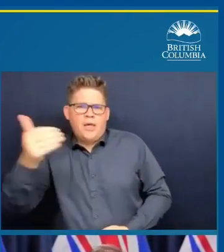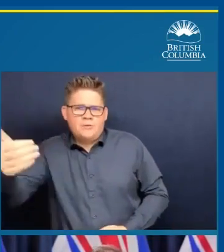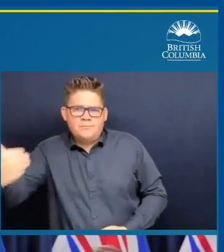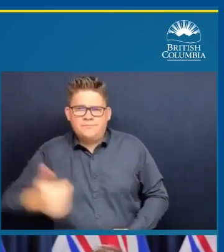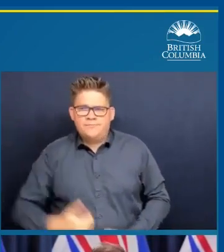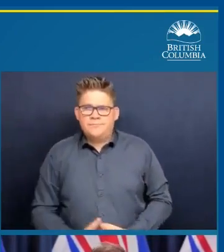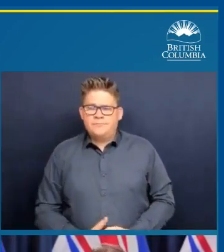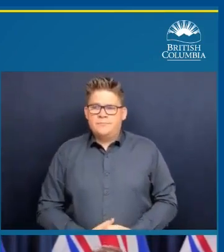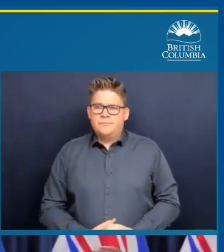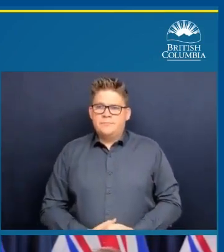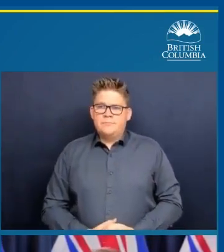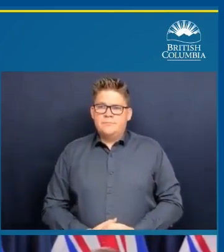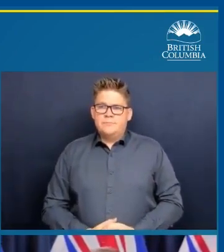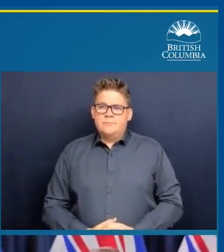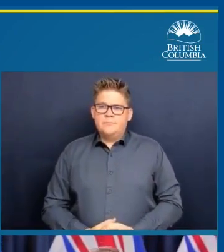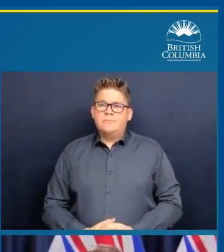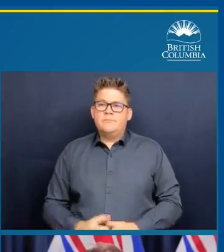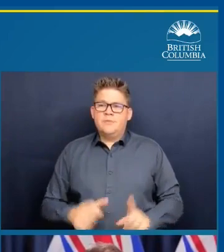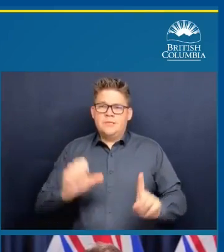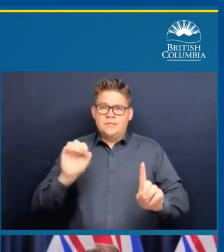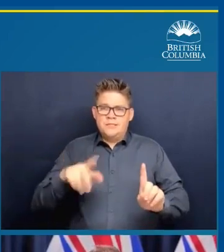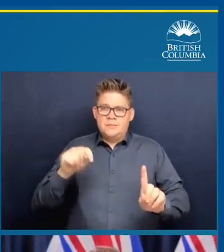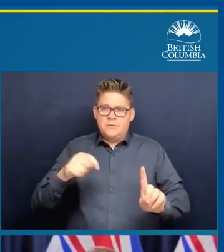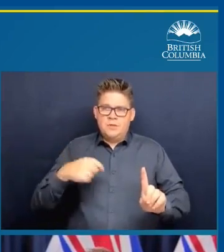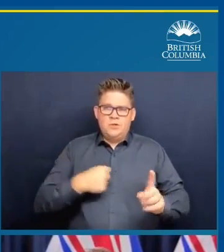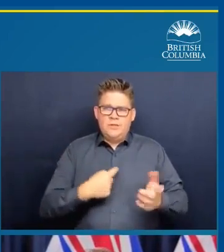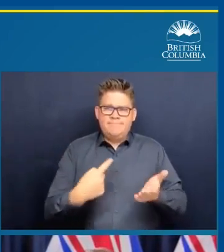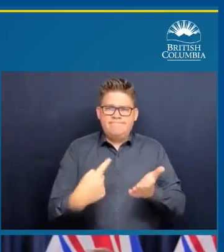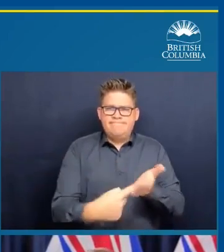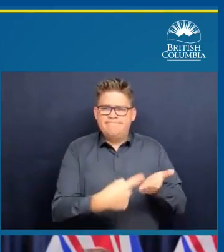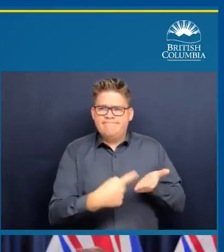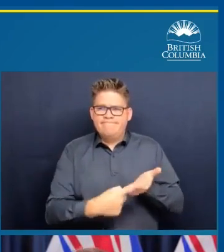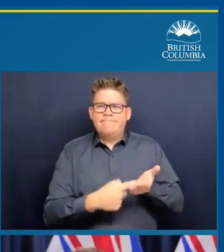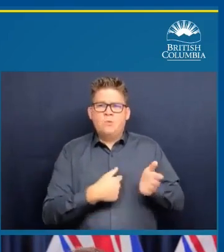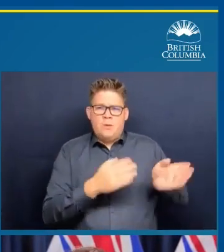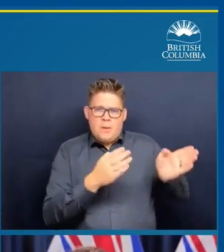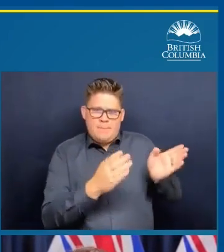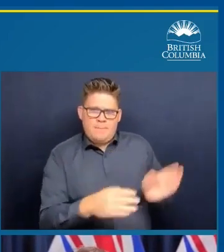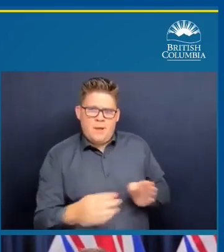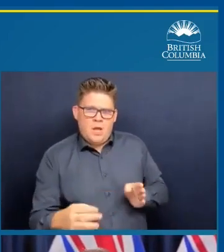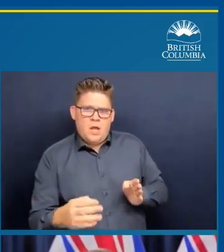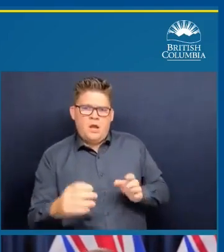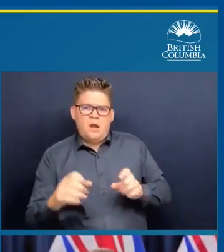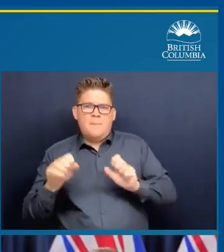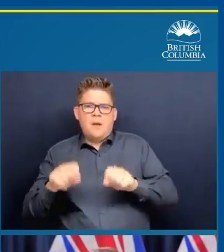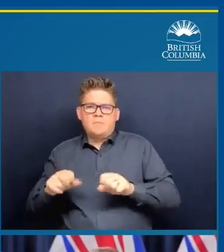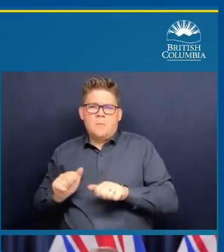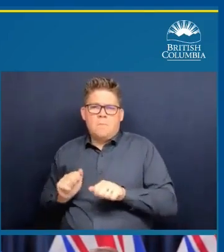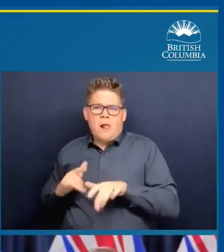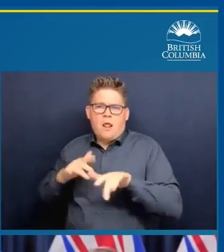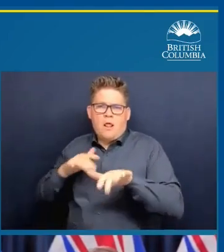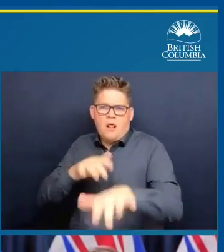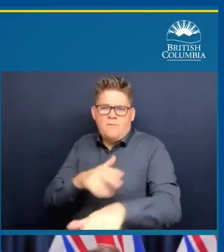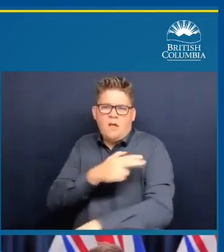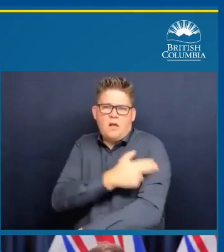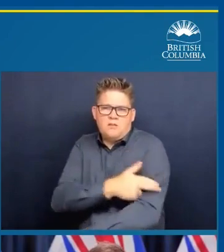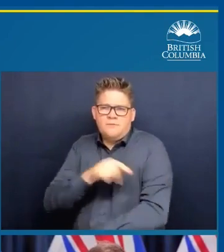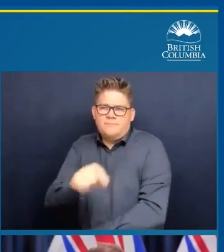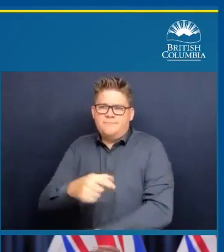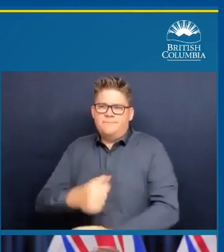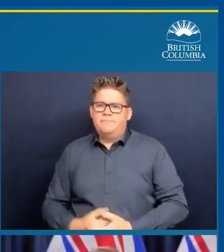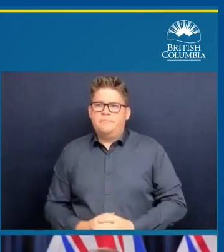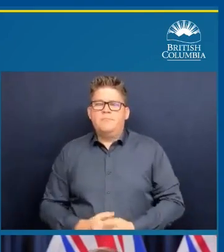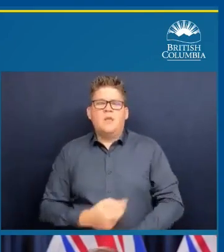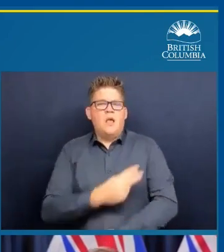hospitals for respiratory illness season and a possible surge in patients. Our hospitals have well-established systems in place to manage